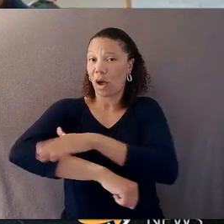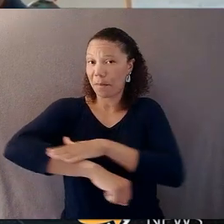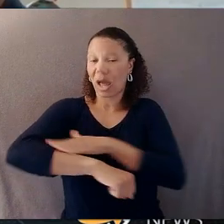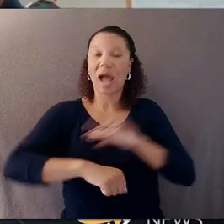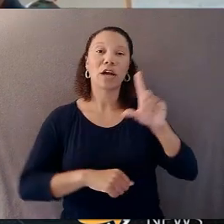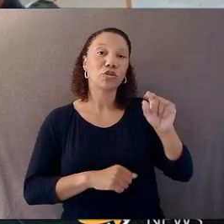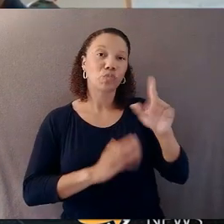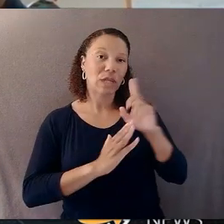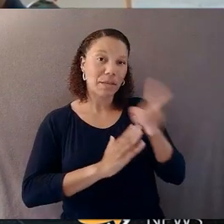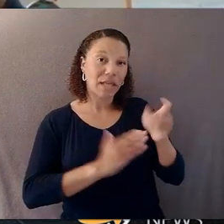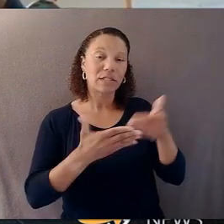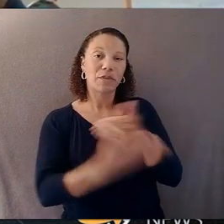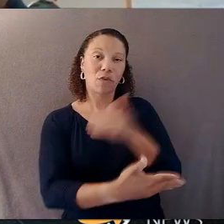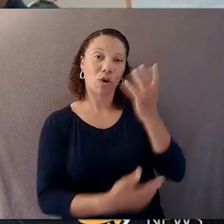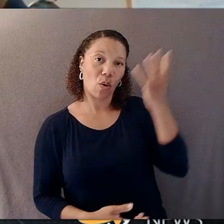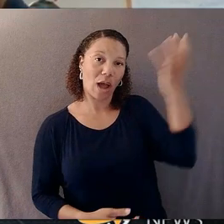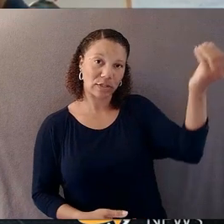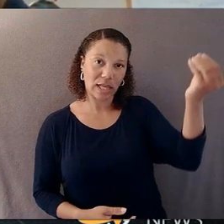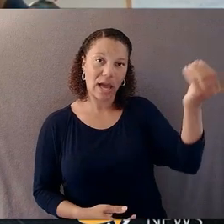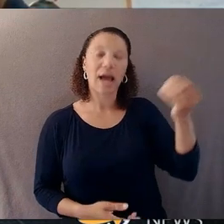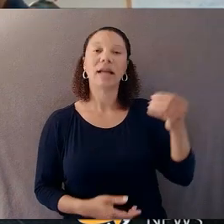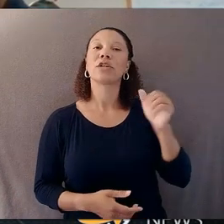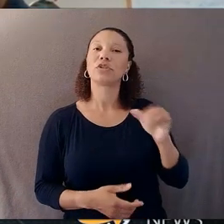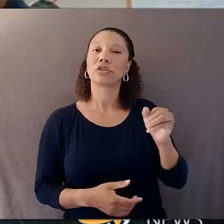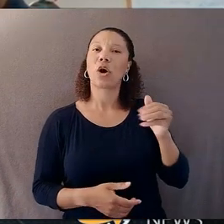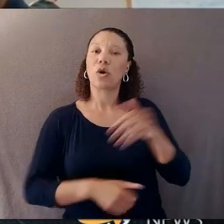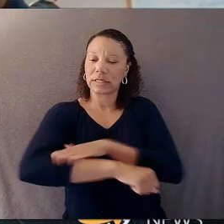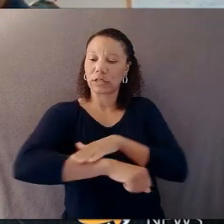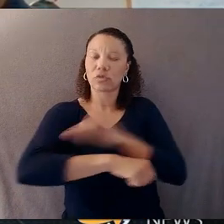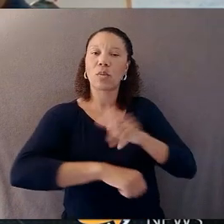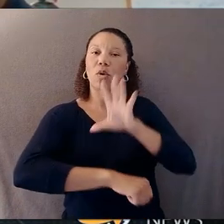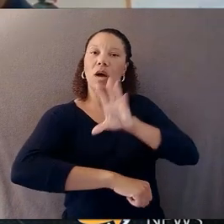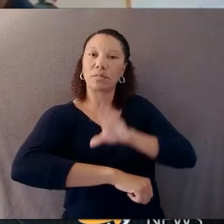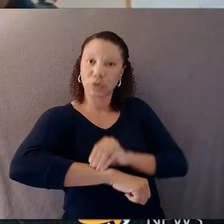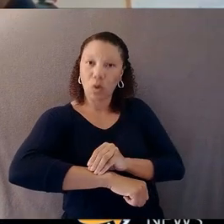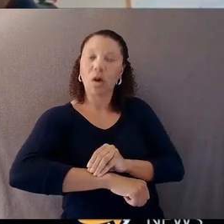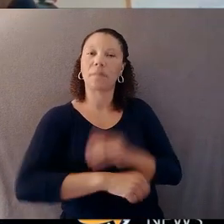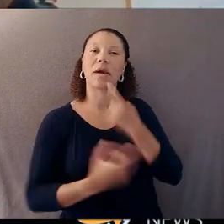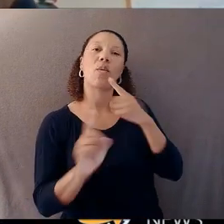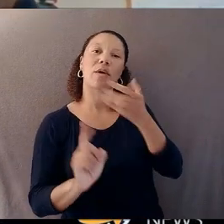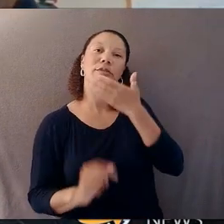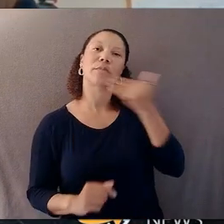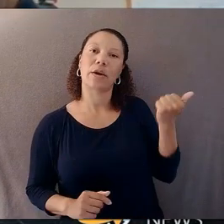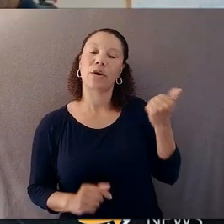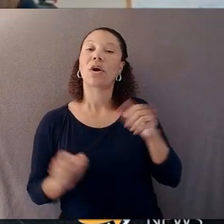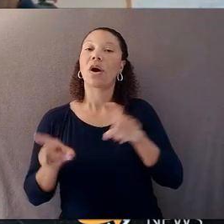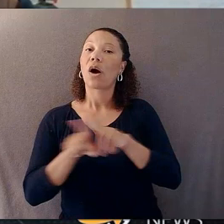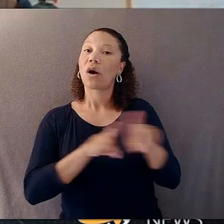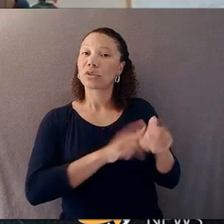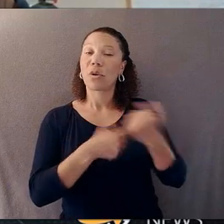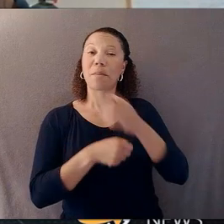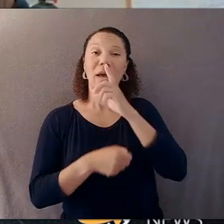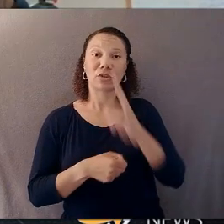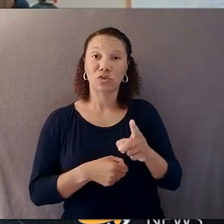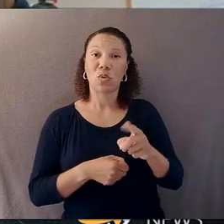so that the sunscreen has some time to be absorbed and work well for you. Another final thing too is to make sure you reapply it every